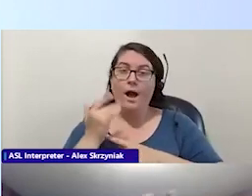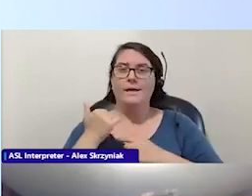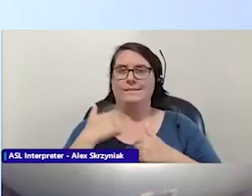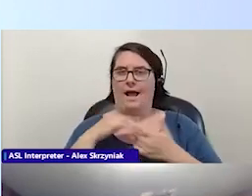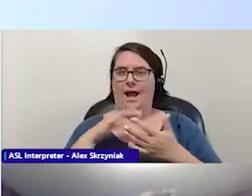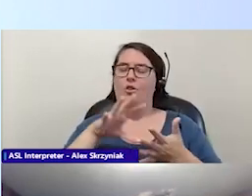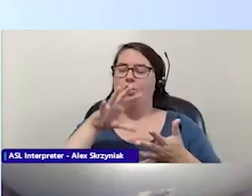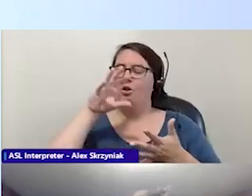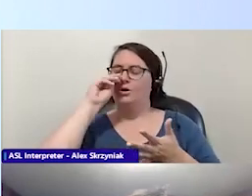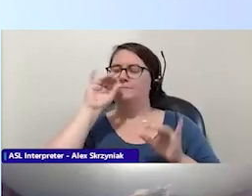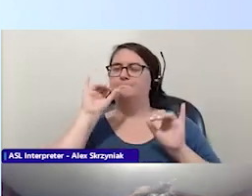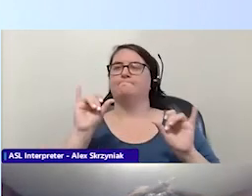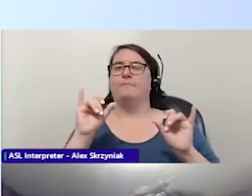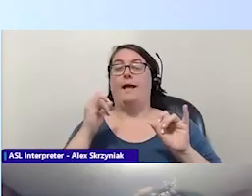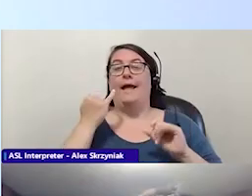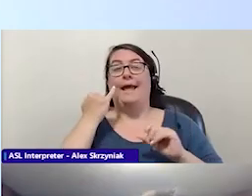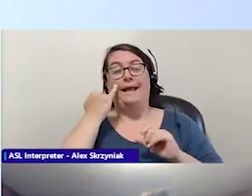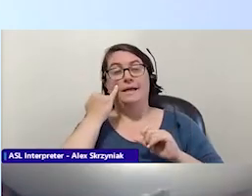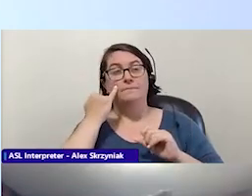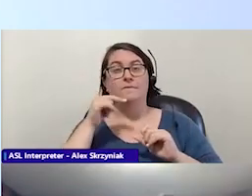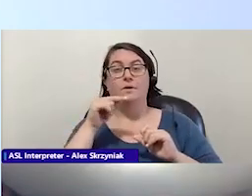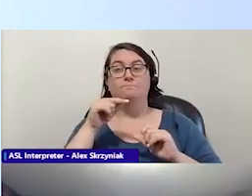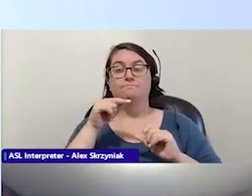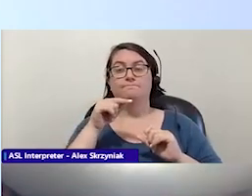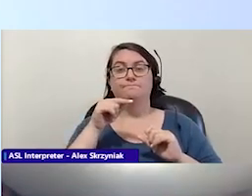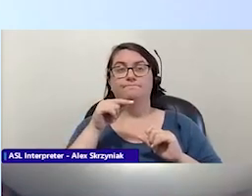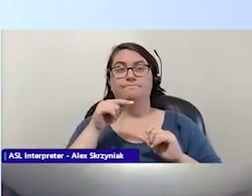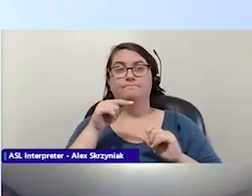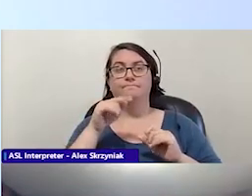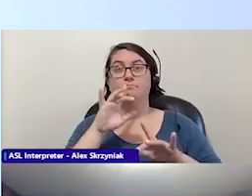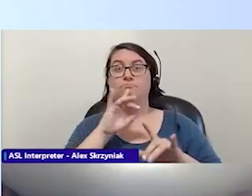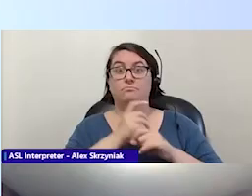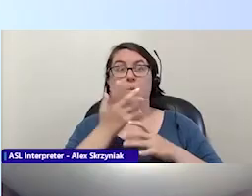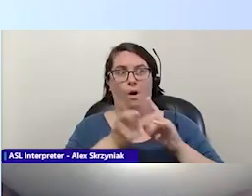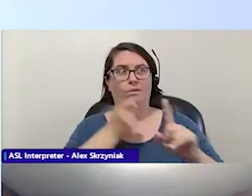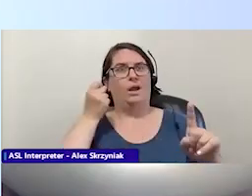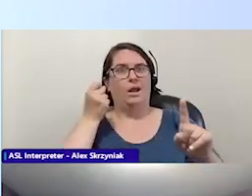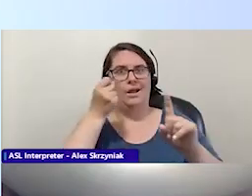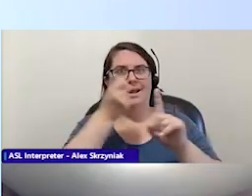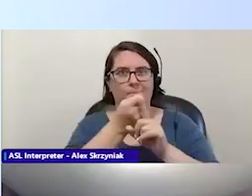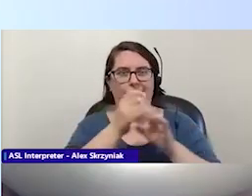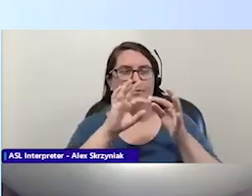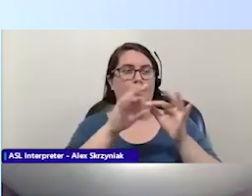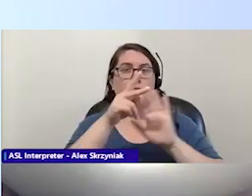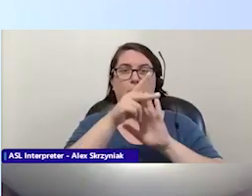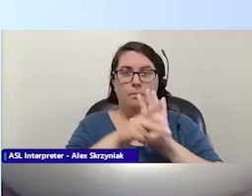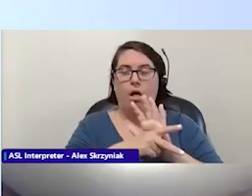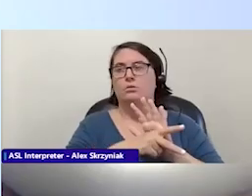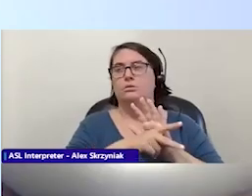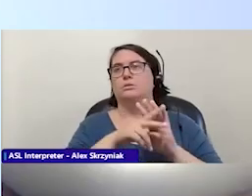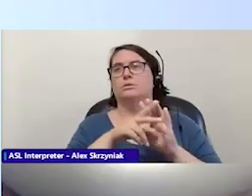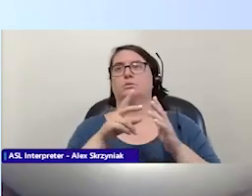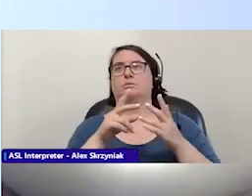if you're going to have any impact on policy and on